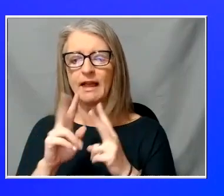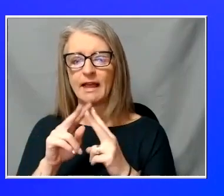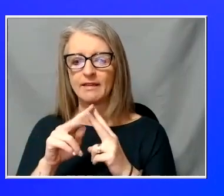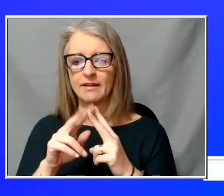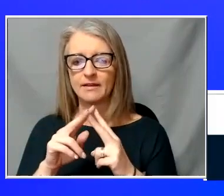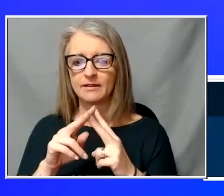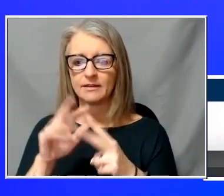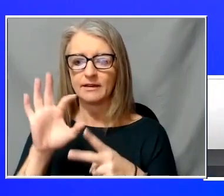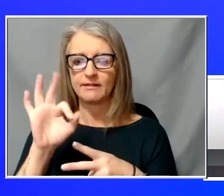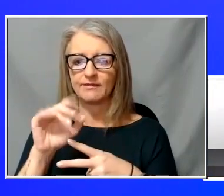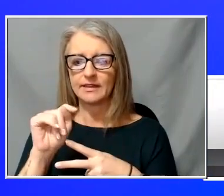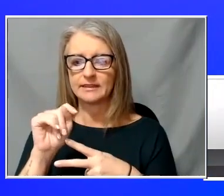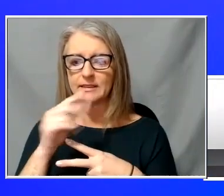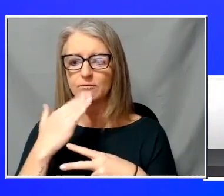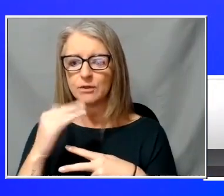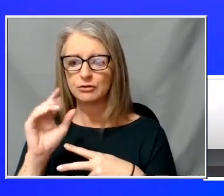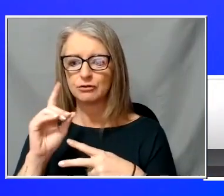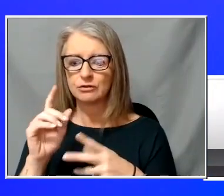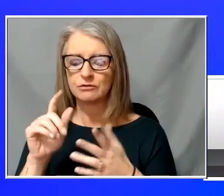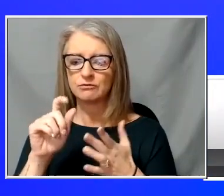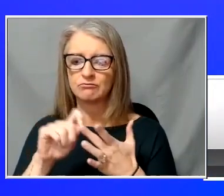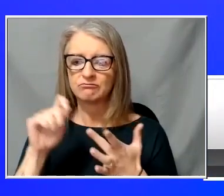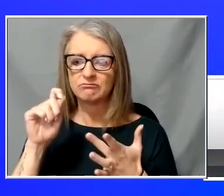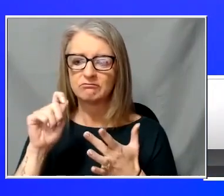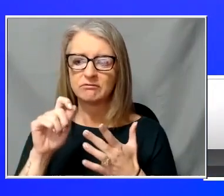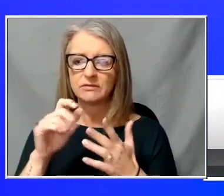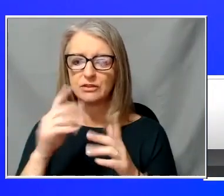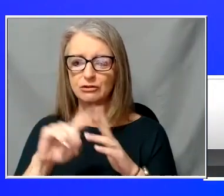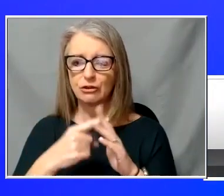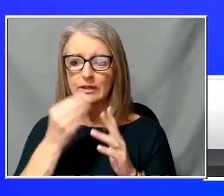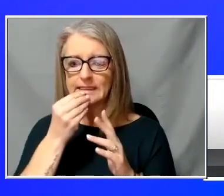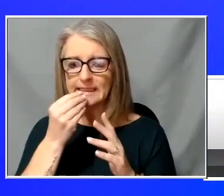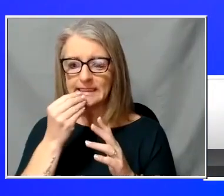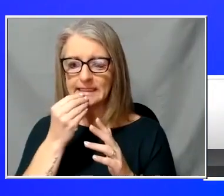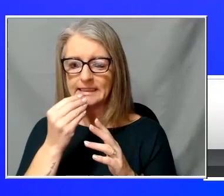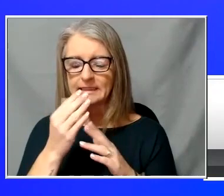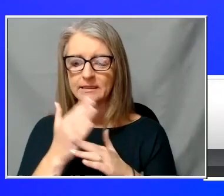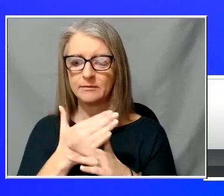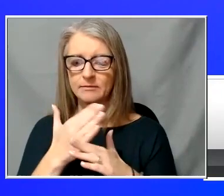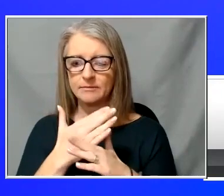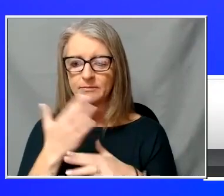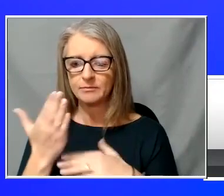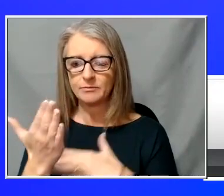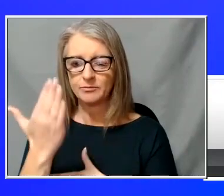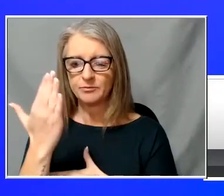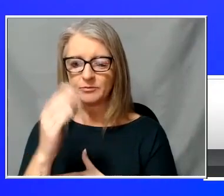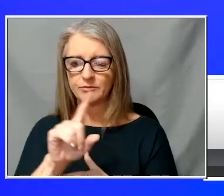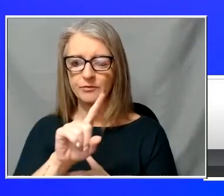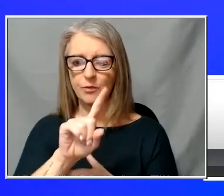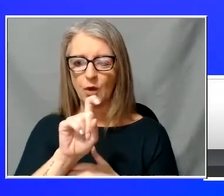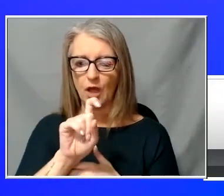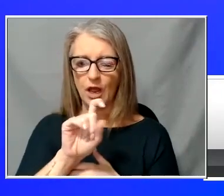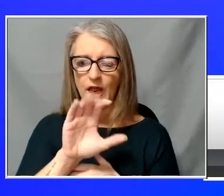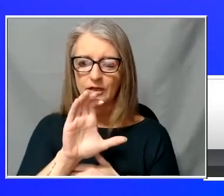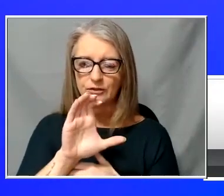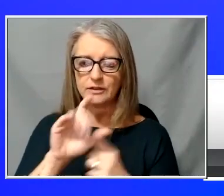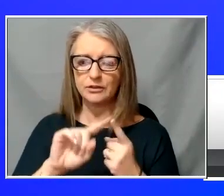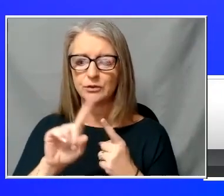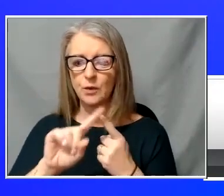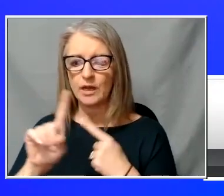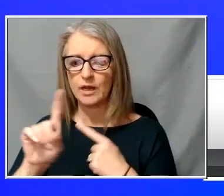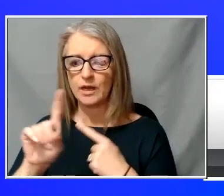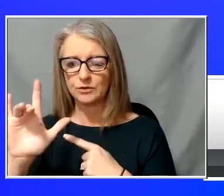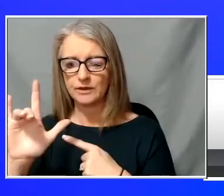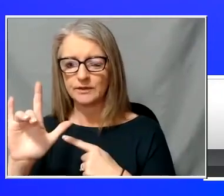blood sugar before you start eating the first meal of the day, between 100 to 125 milligram